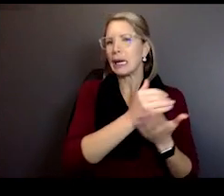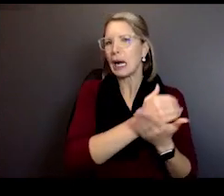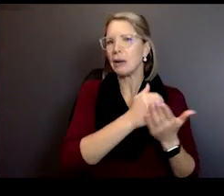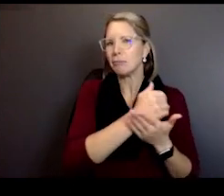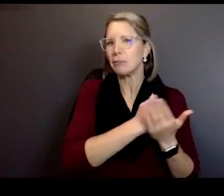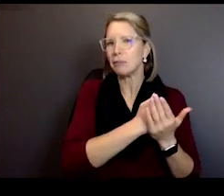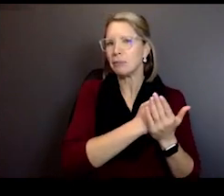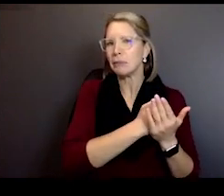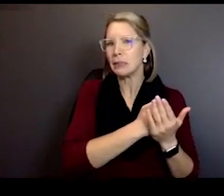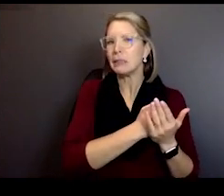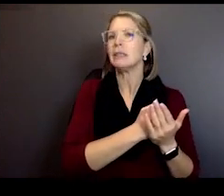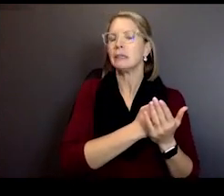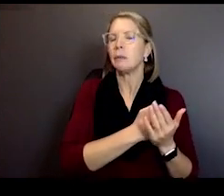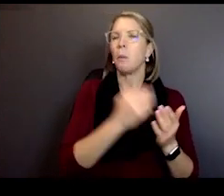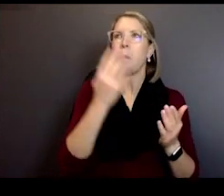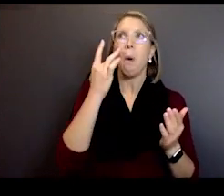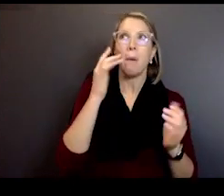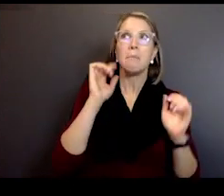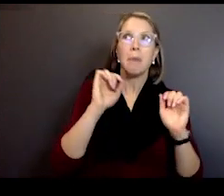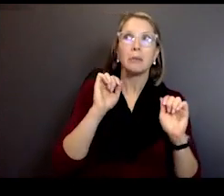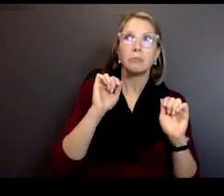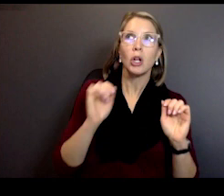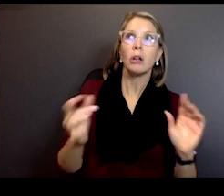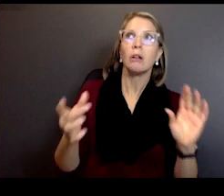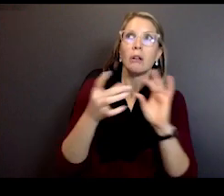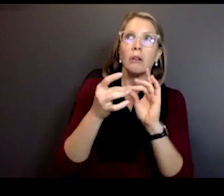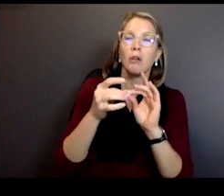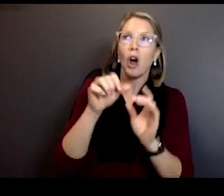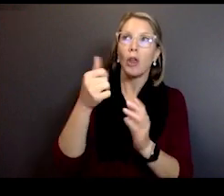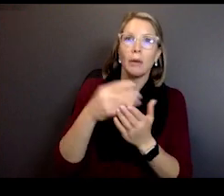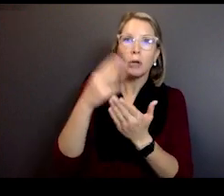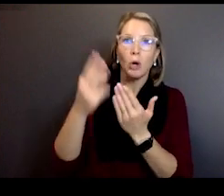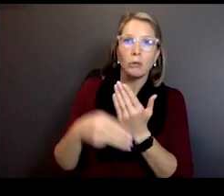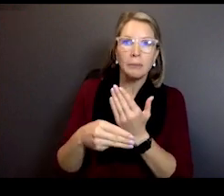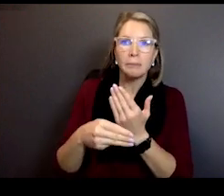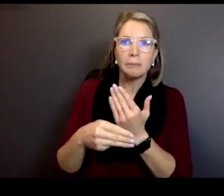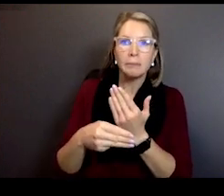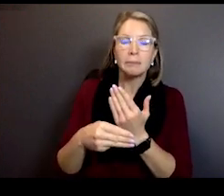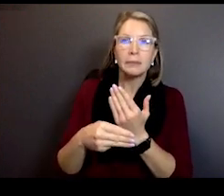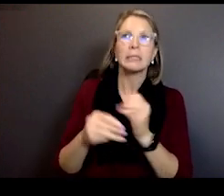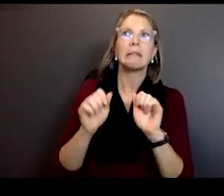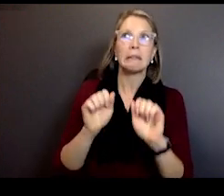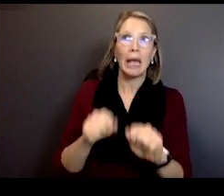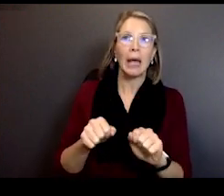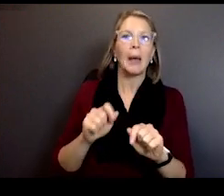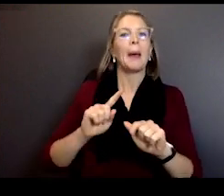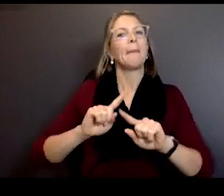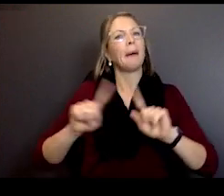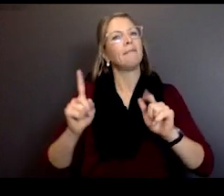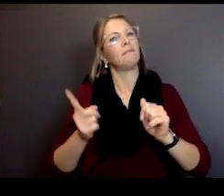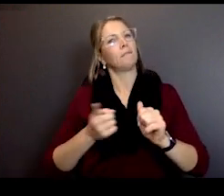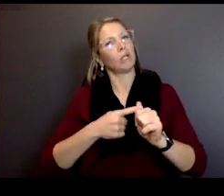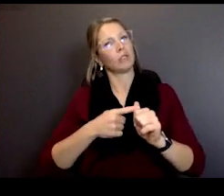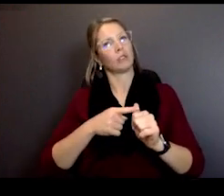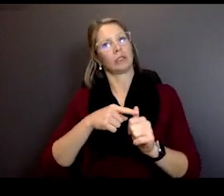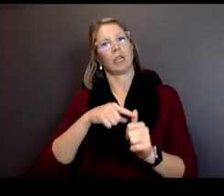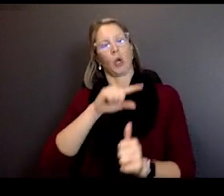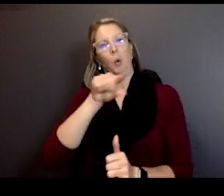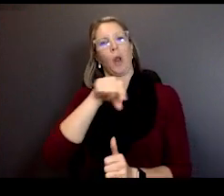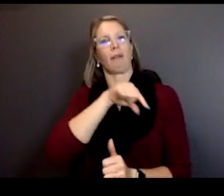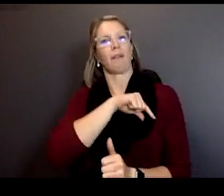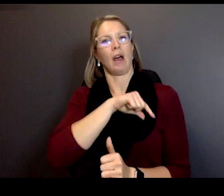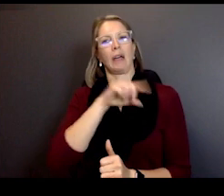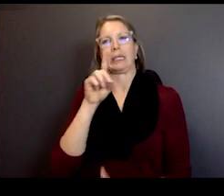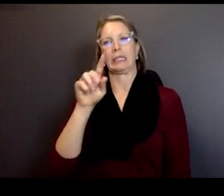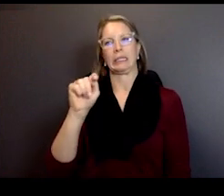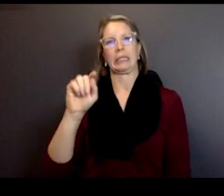other disability-related programs, benefits, and plans. They cannot access these critical programs without first qualifying